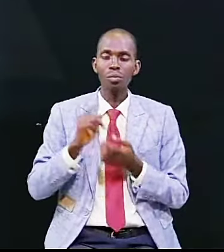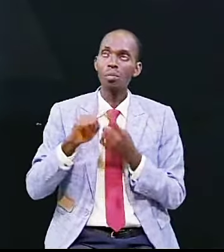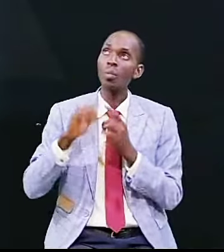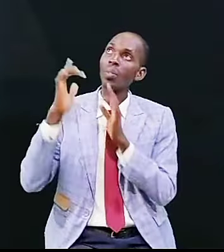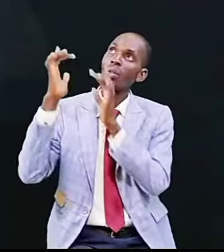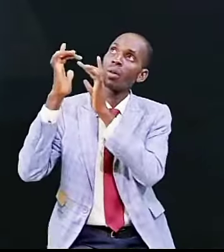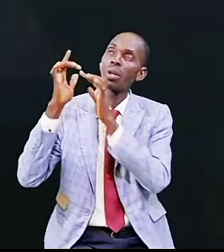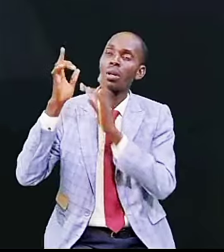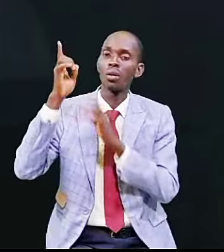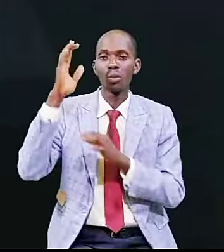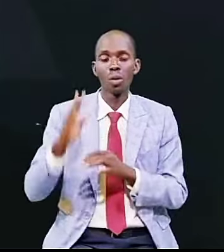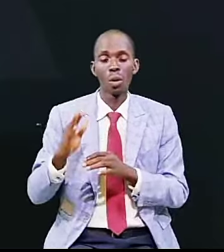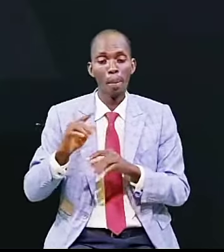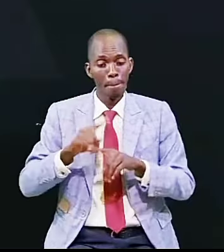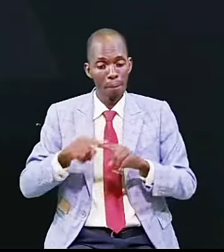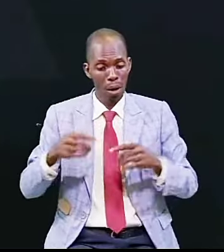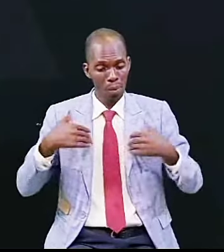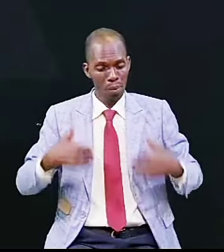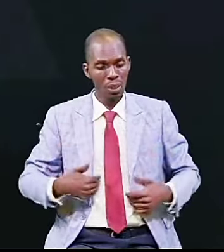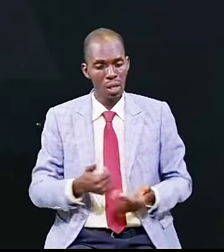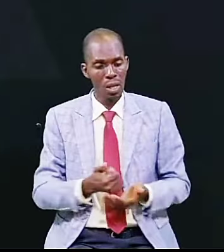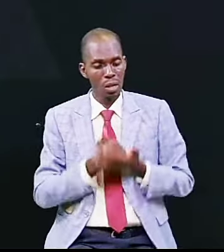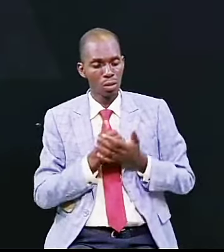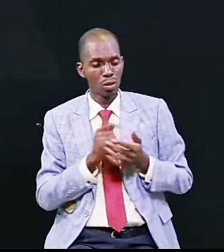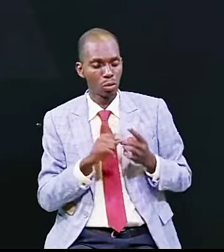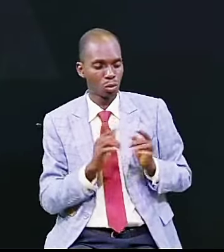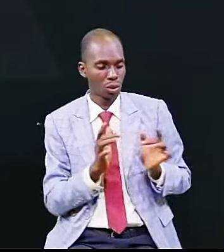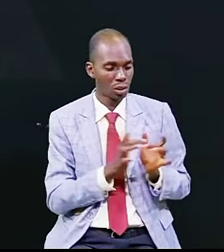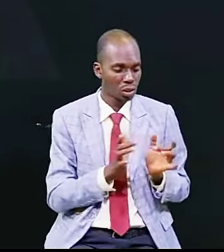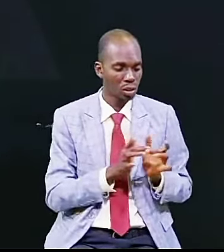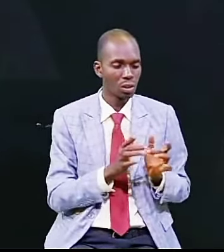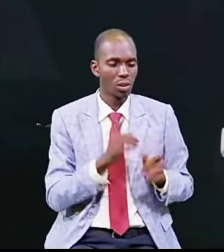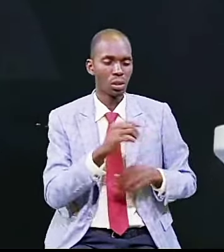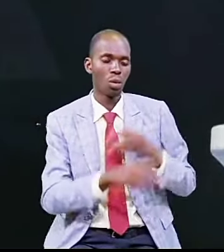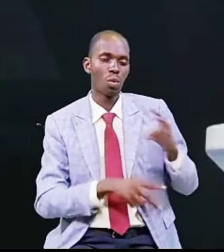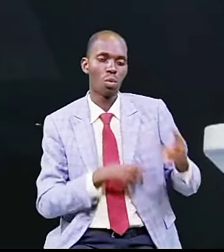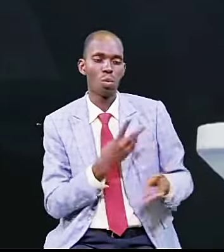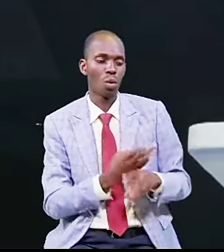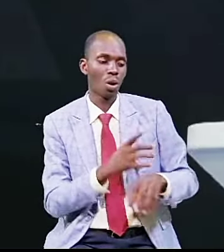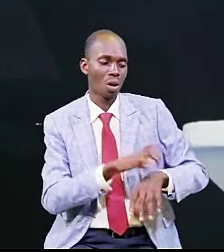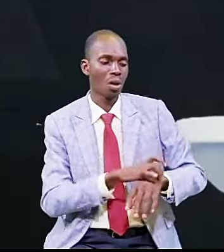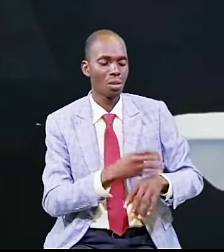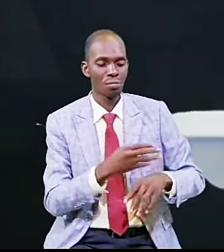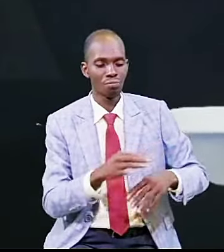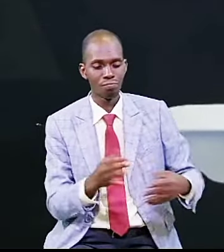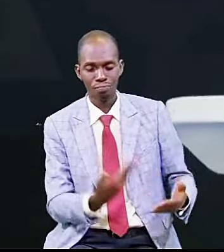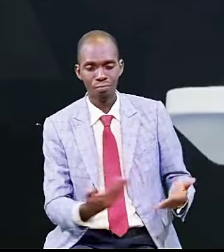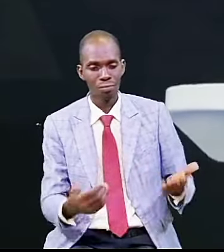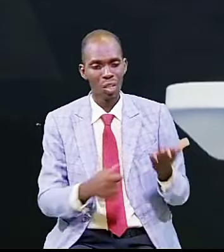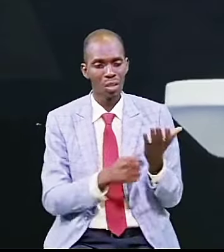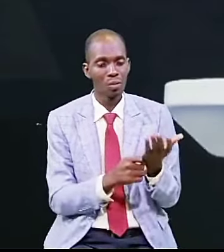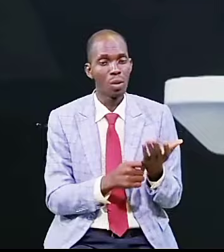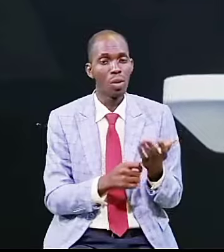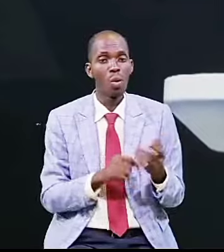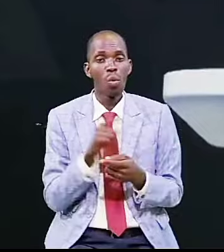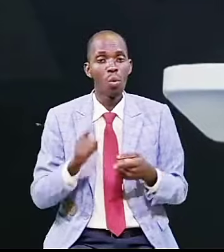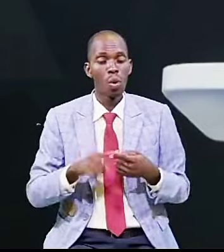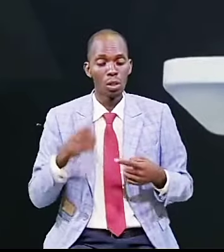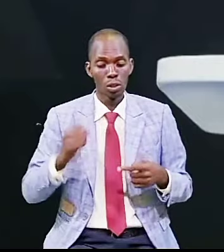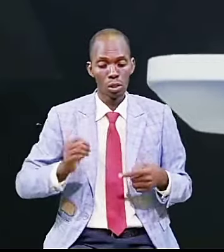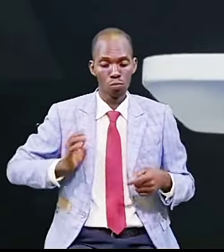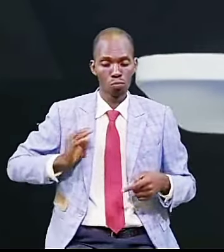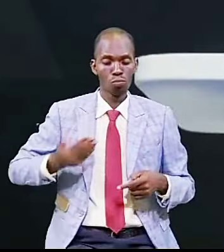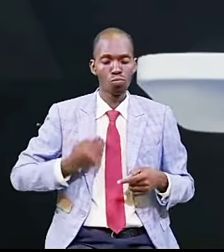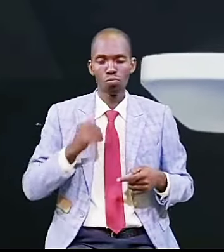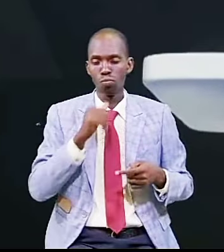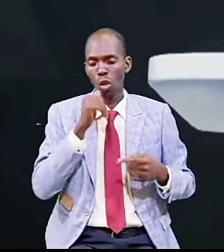world, and the soul stands in between. When the soul is unhappy and your spirit